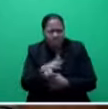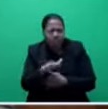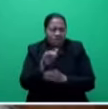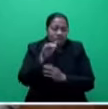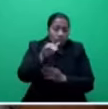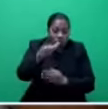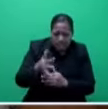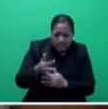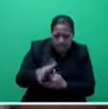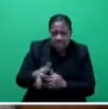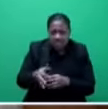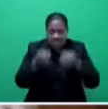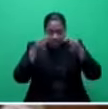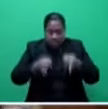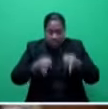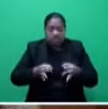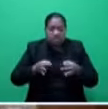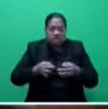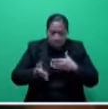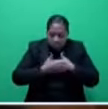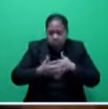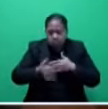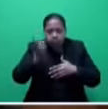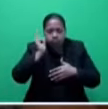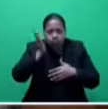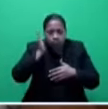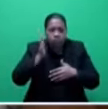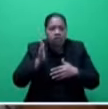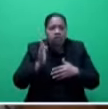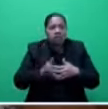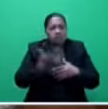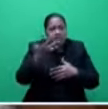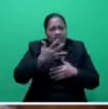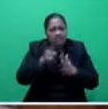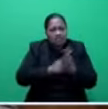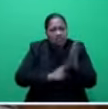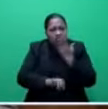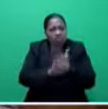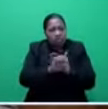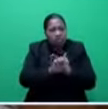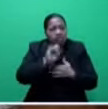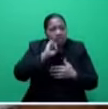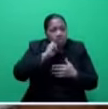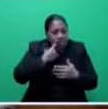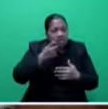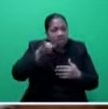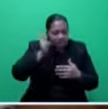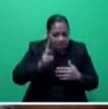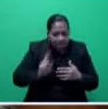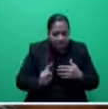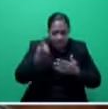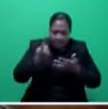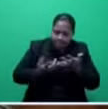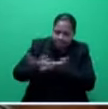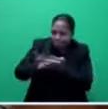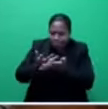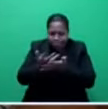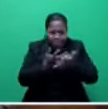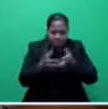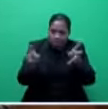mind, the decision to reopen schools on the 15th of June will, again, if I can re-emphasize, will be made in consultation with all our